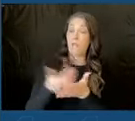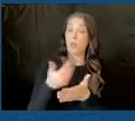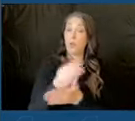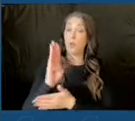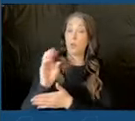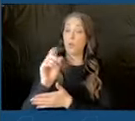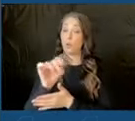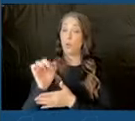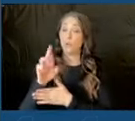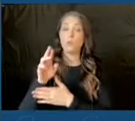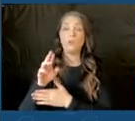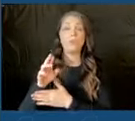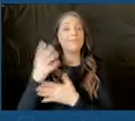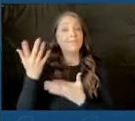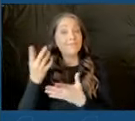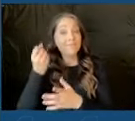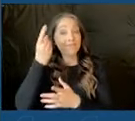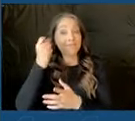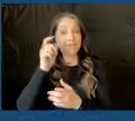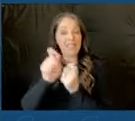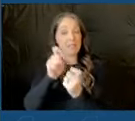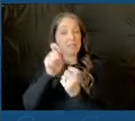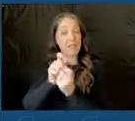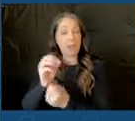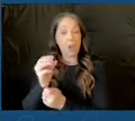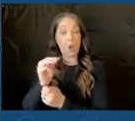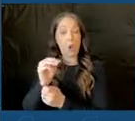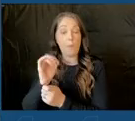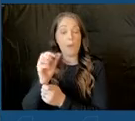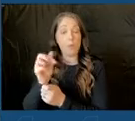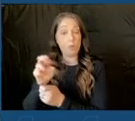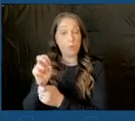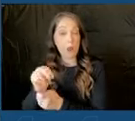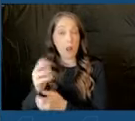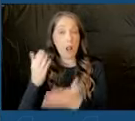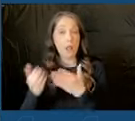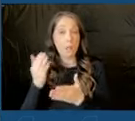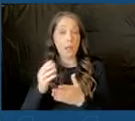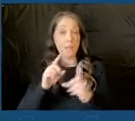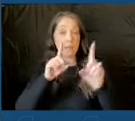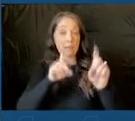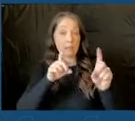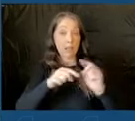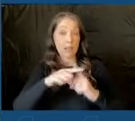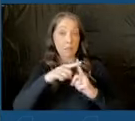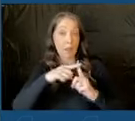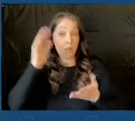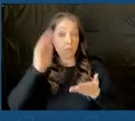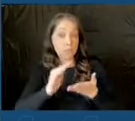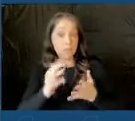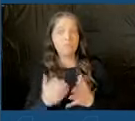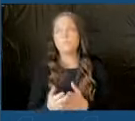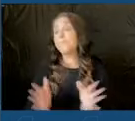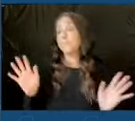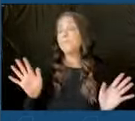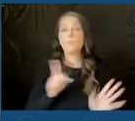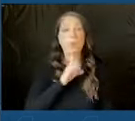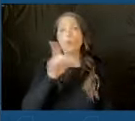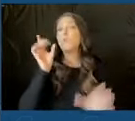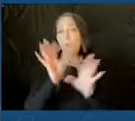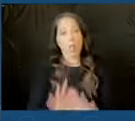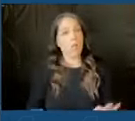it's Omicron-specific, might reduce the reality of testing positive at all? Yeah, this is a really important